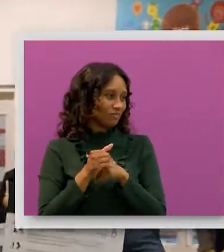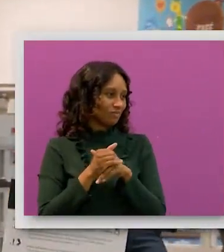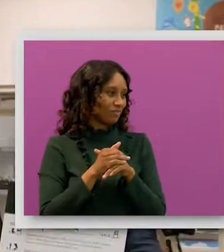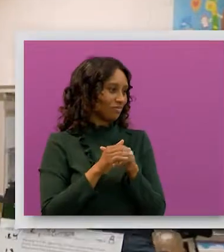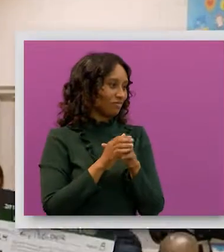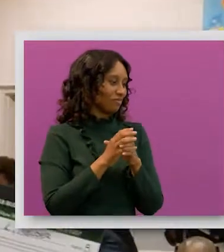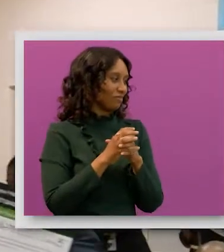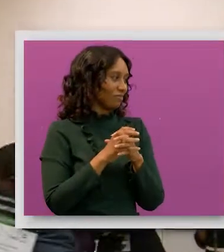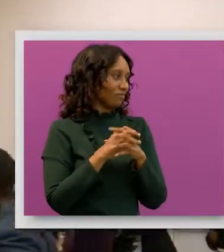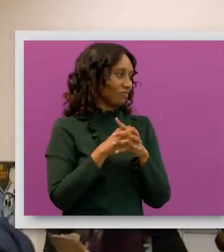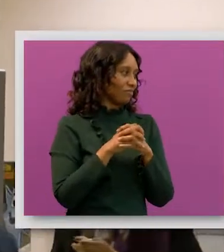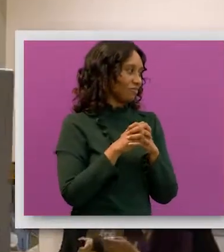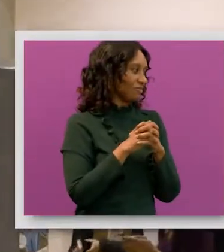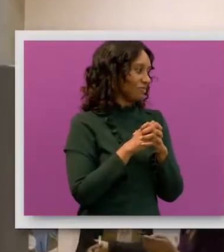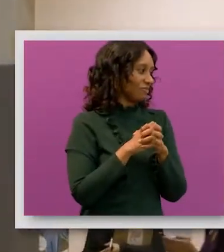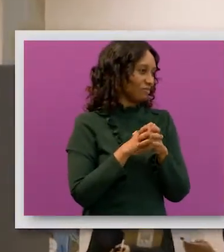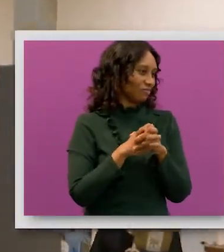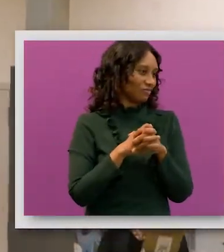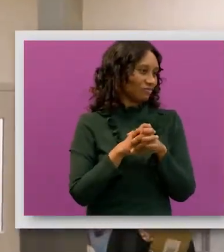Let's go.